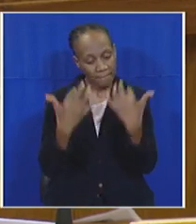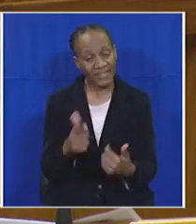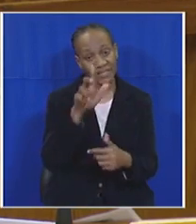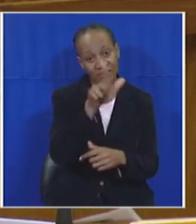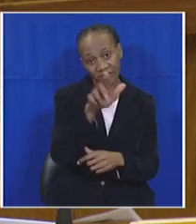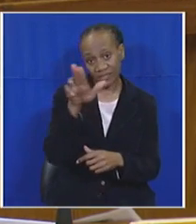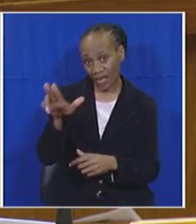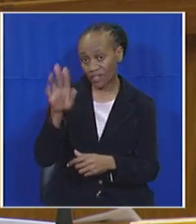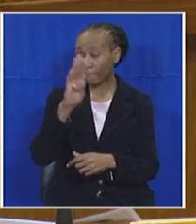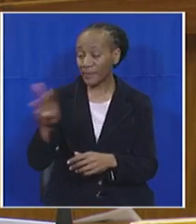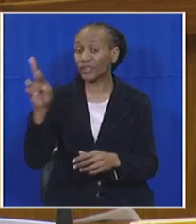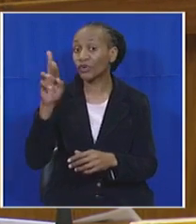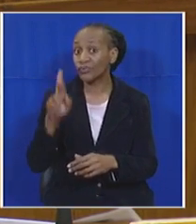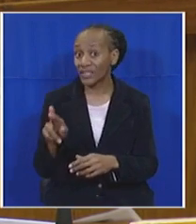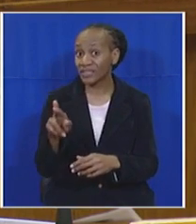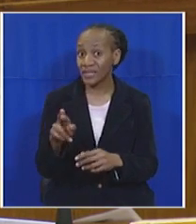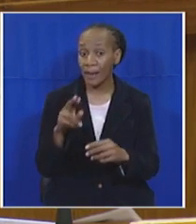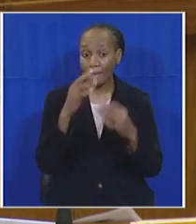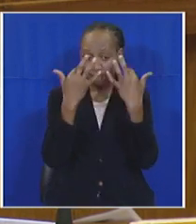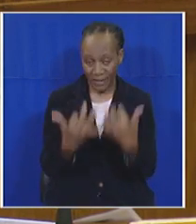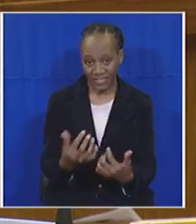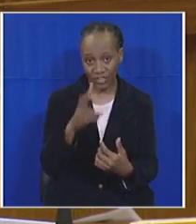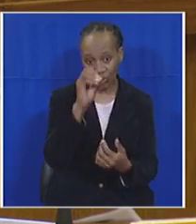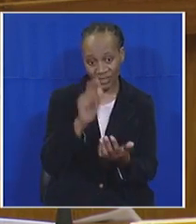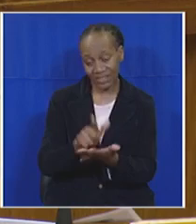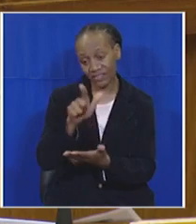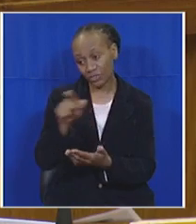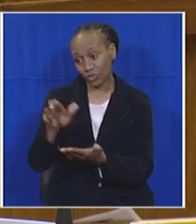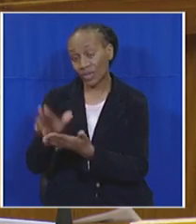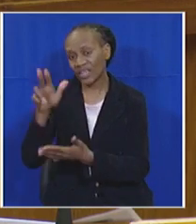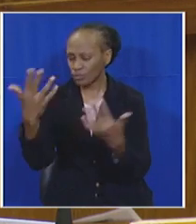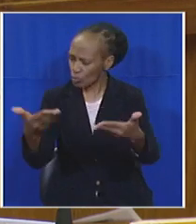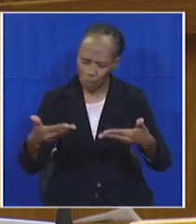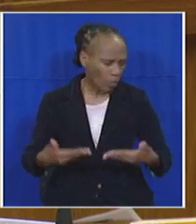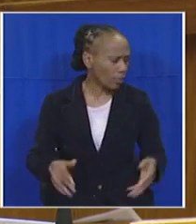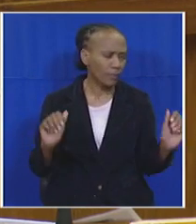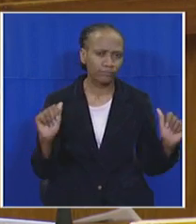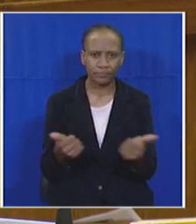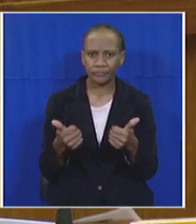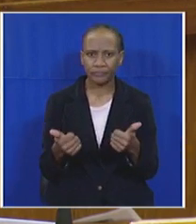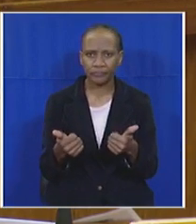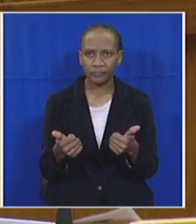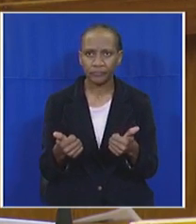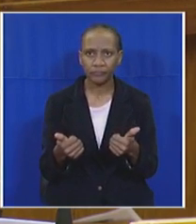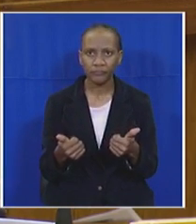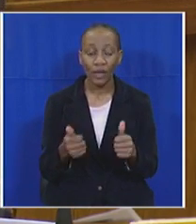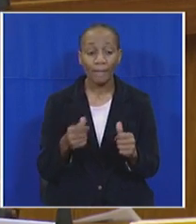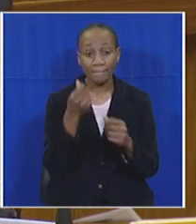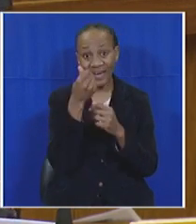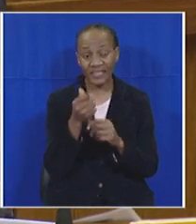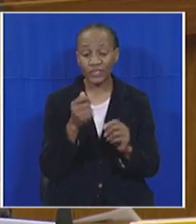allocation of 2017-2018 is welcome, and it is great towards, is geared towards